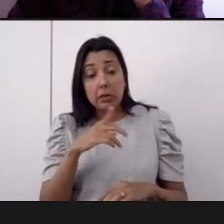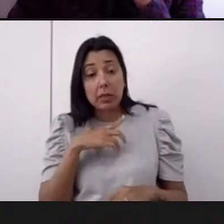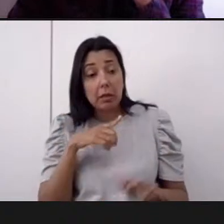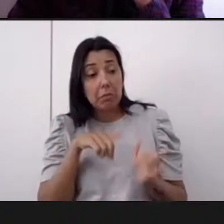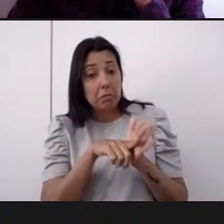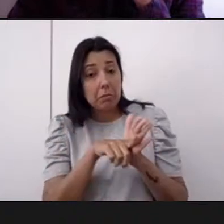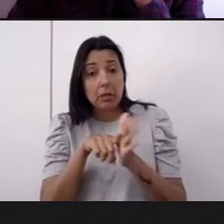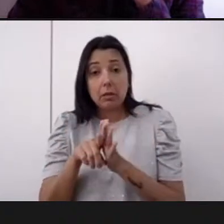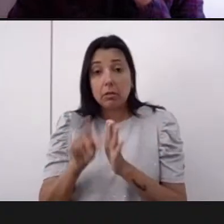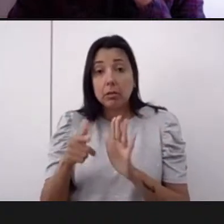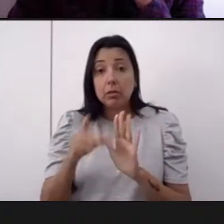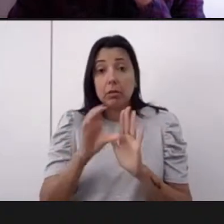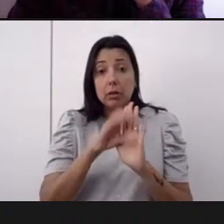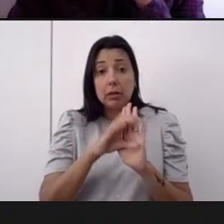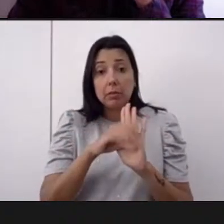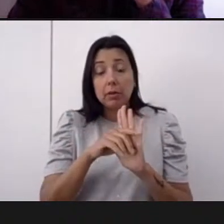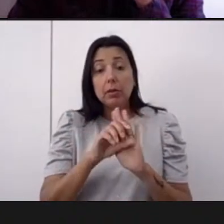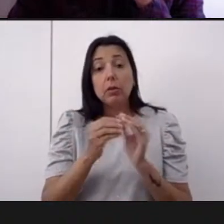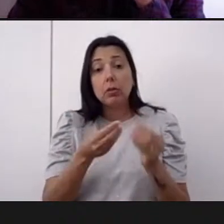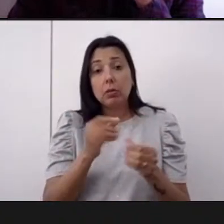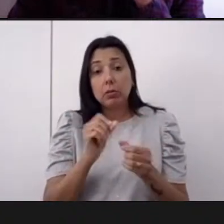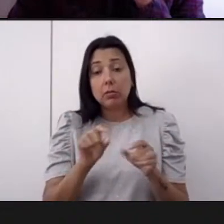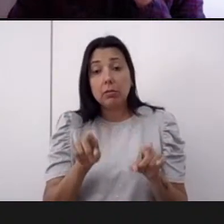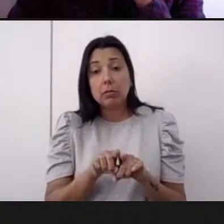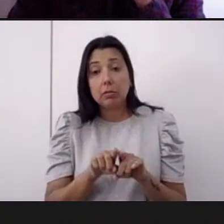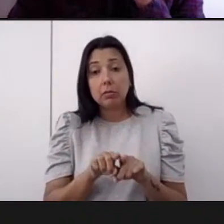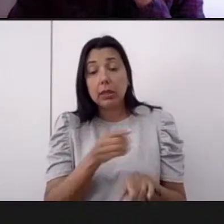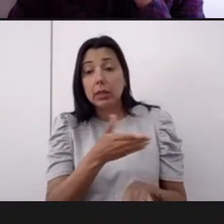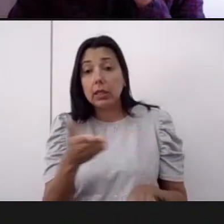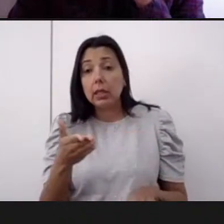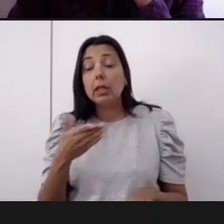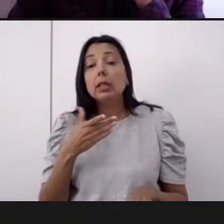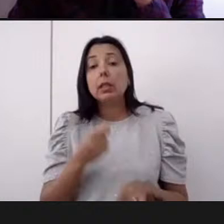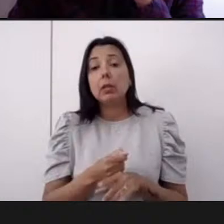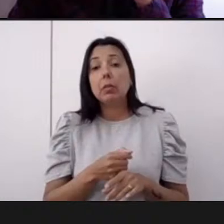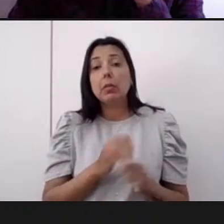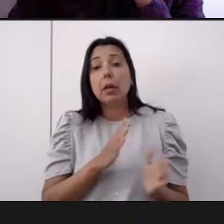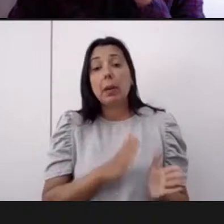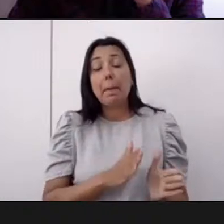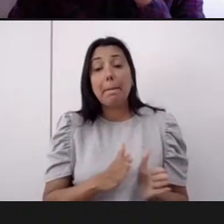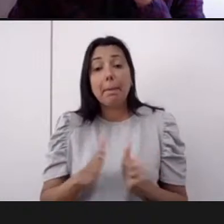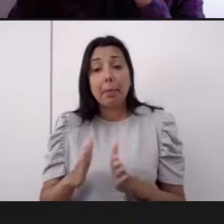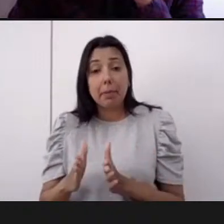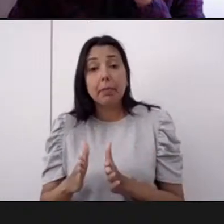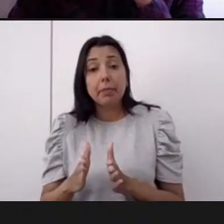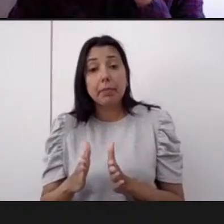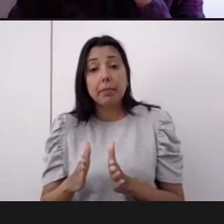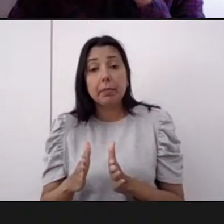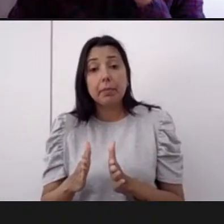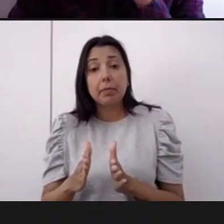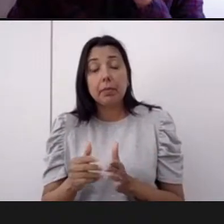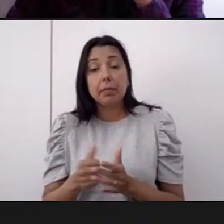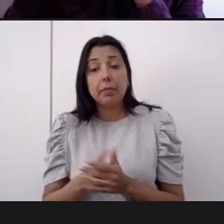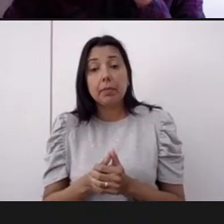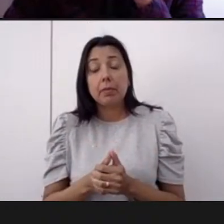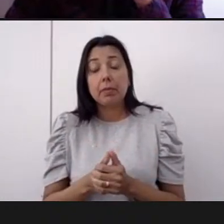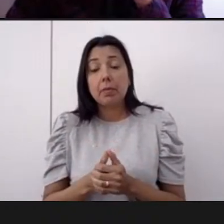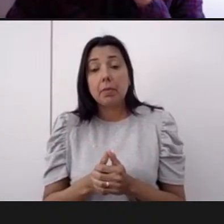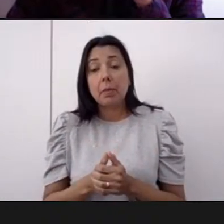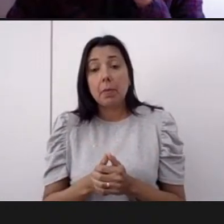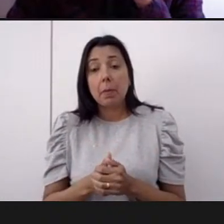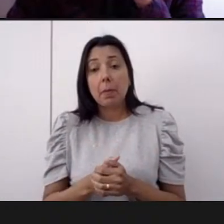But this is one part of the picture, and the other part of the picture I tried to show, and which is more new, and